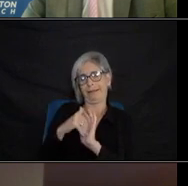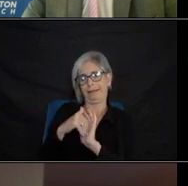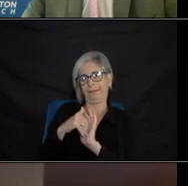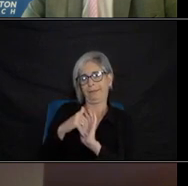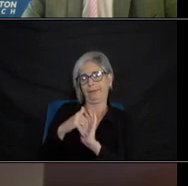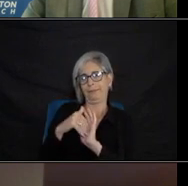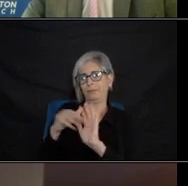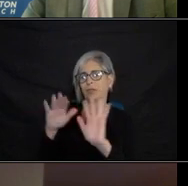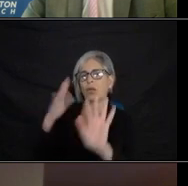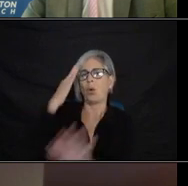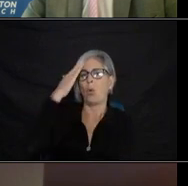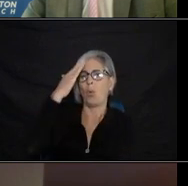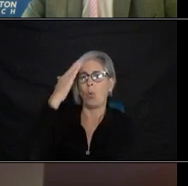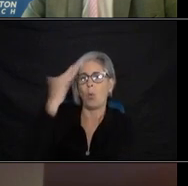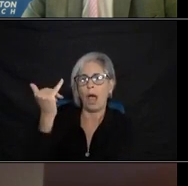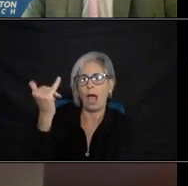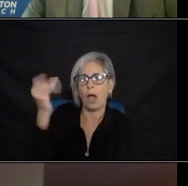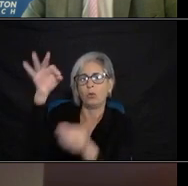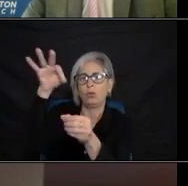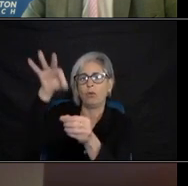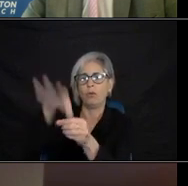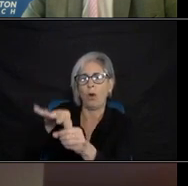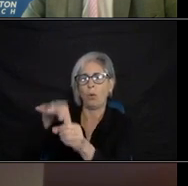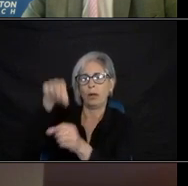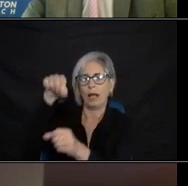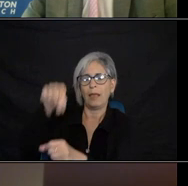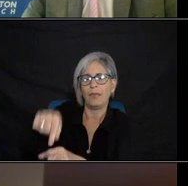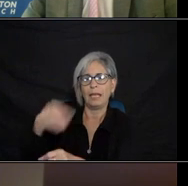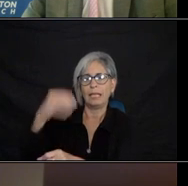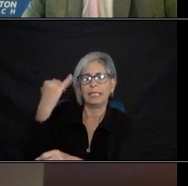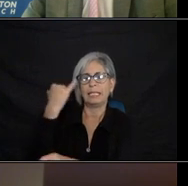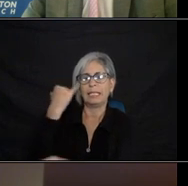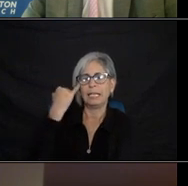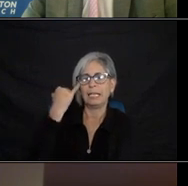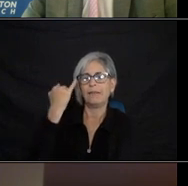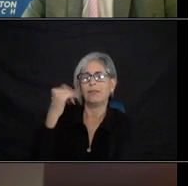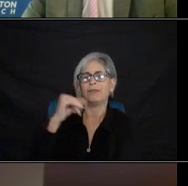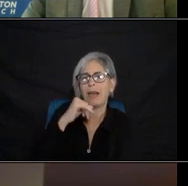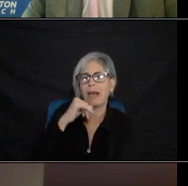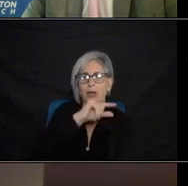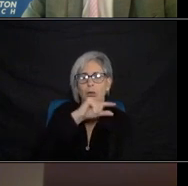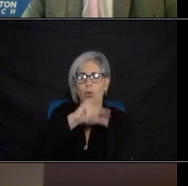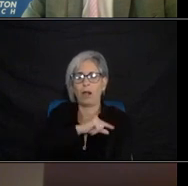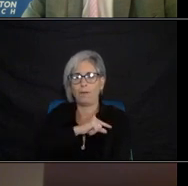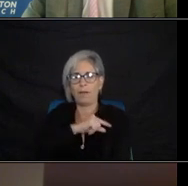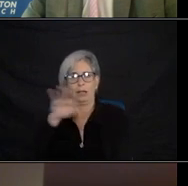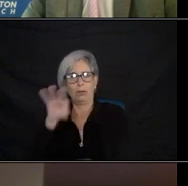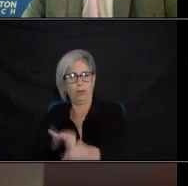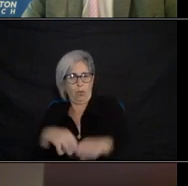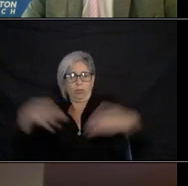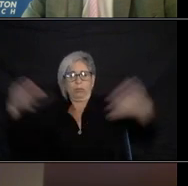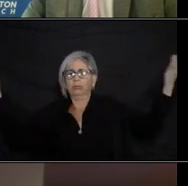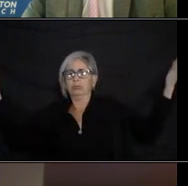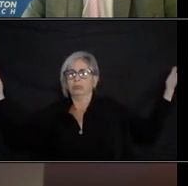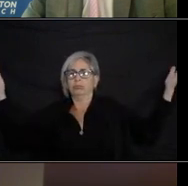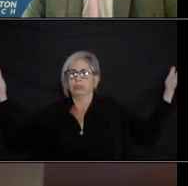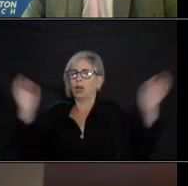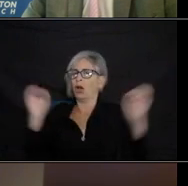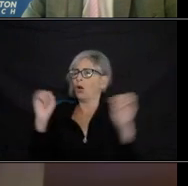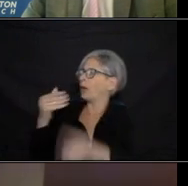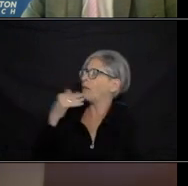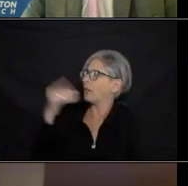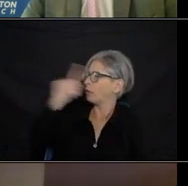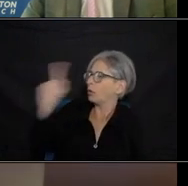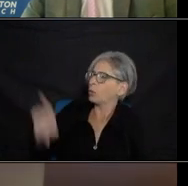Hi, why would you vote on this if you simply state you're not qualified to vote on this? All right, thank you for your